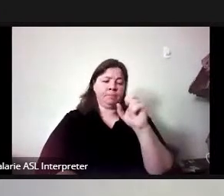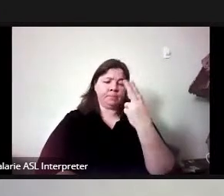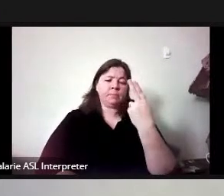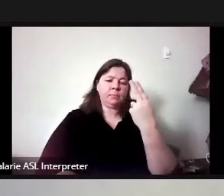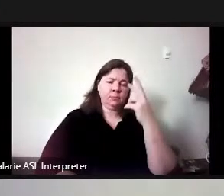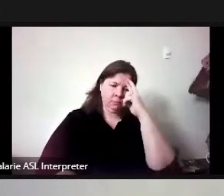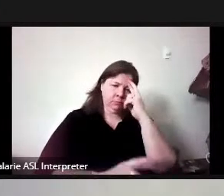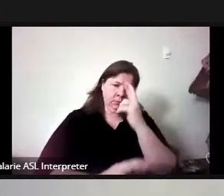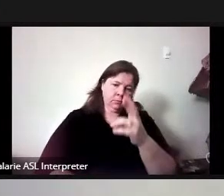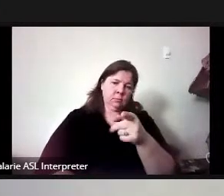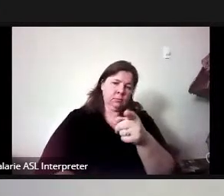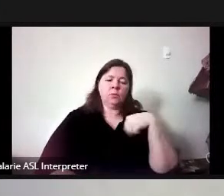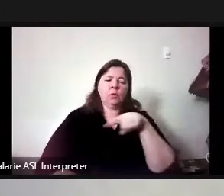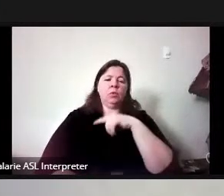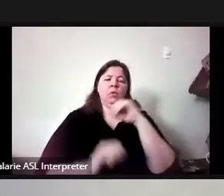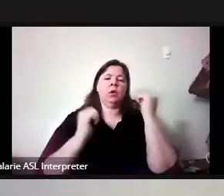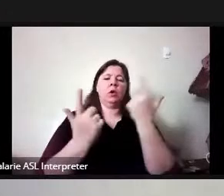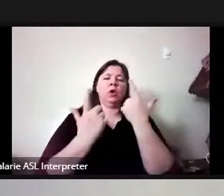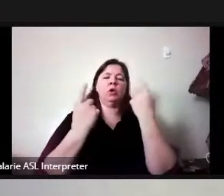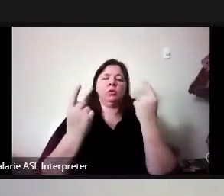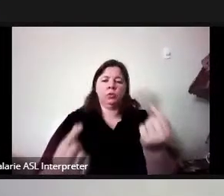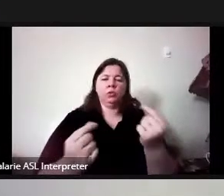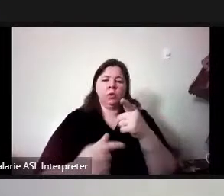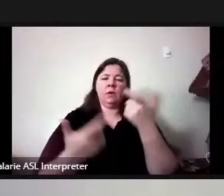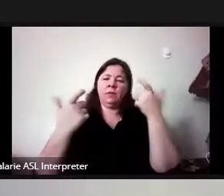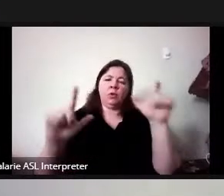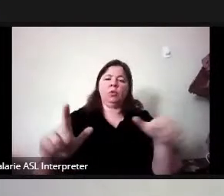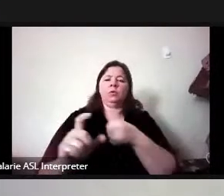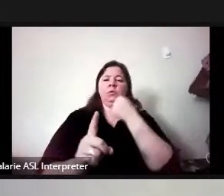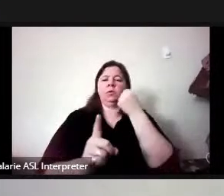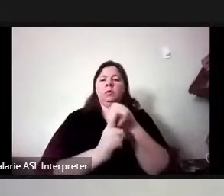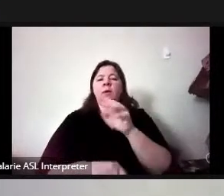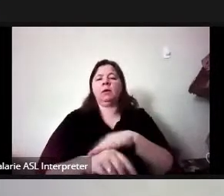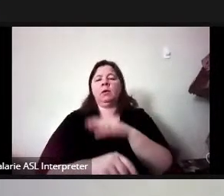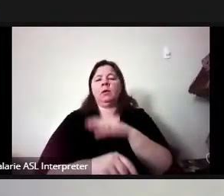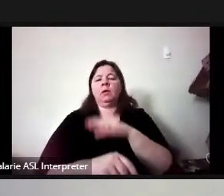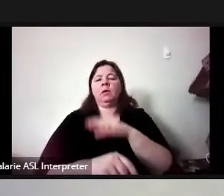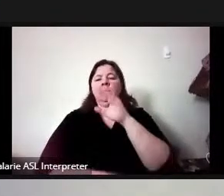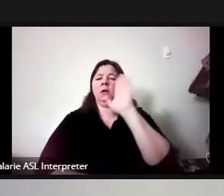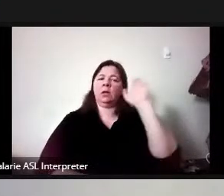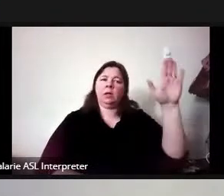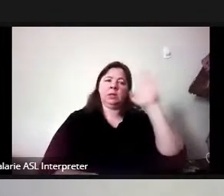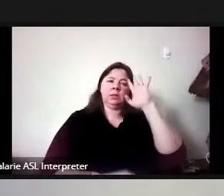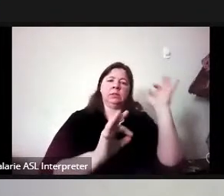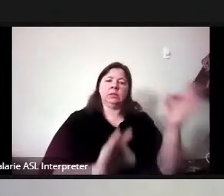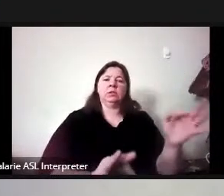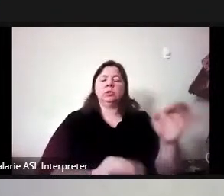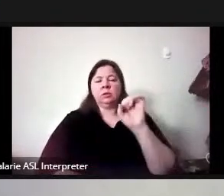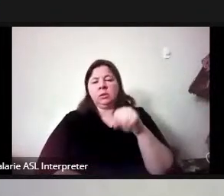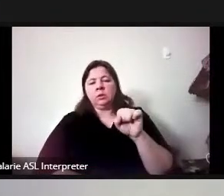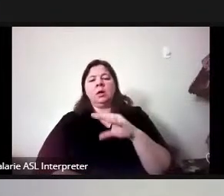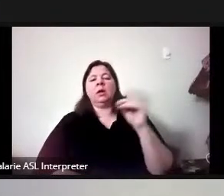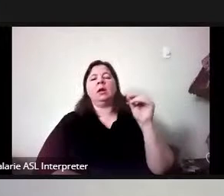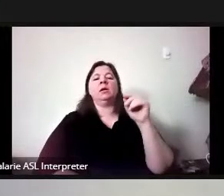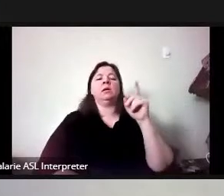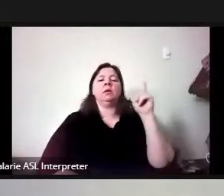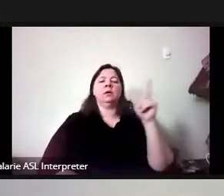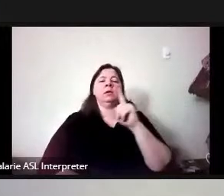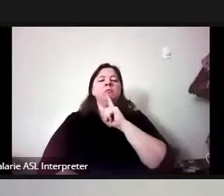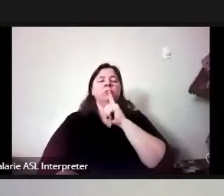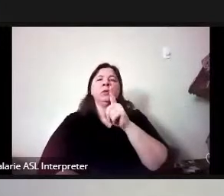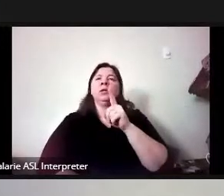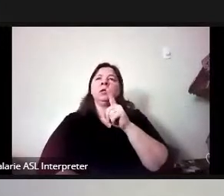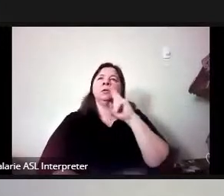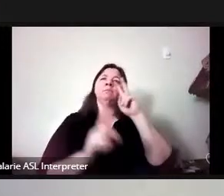do. You've obviously had a huge impact in his decisions, and he really admires you. And we can see